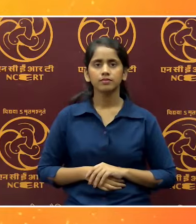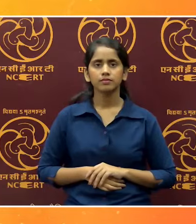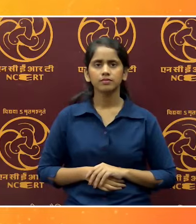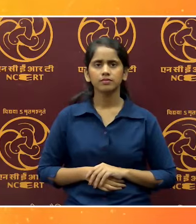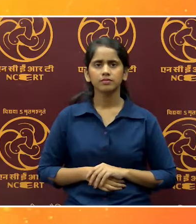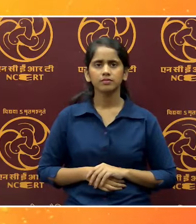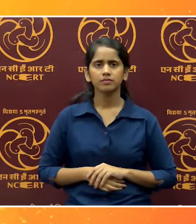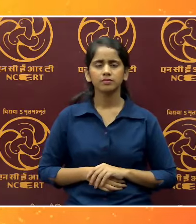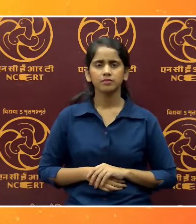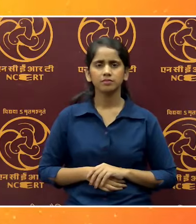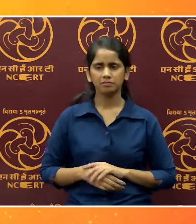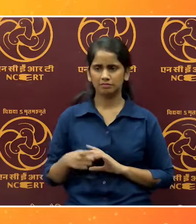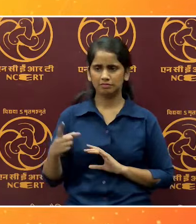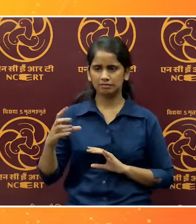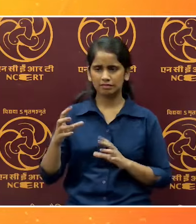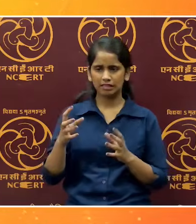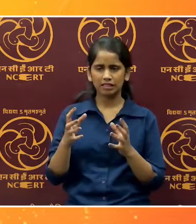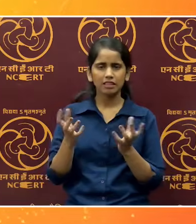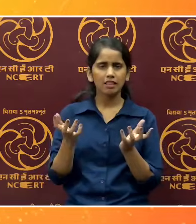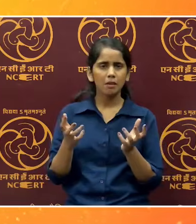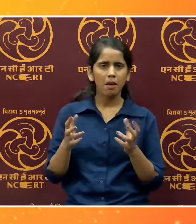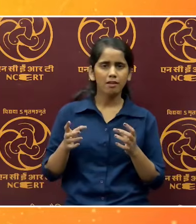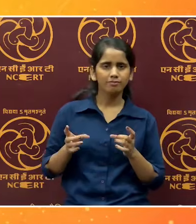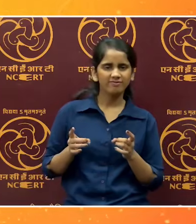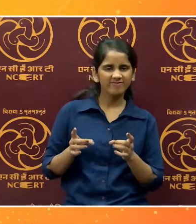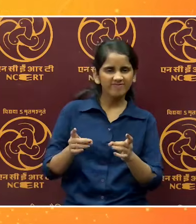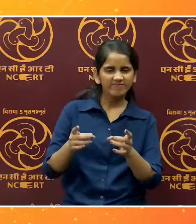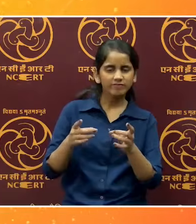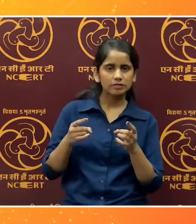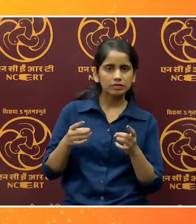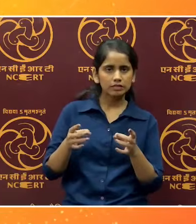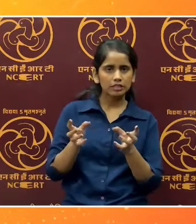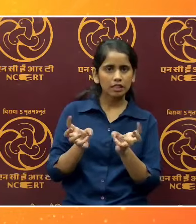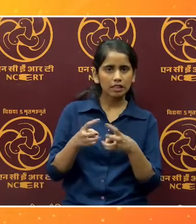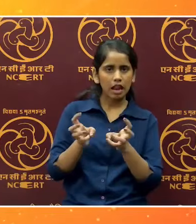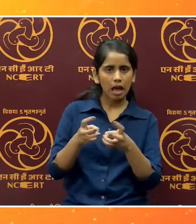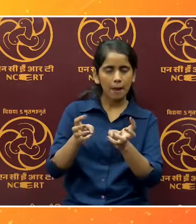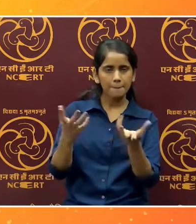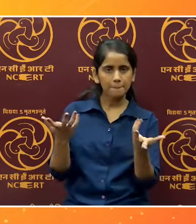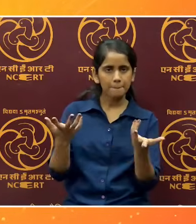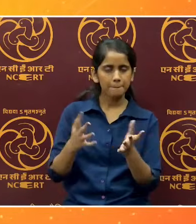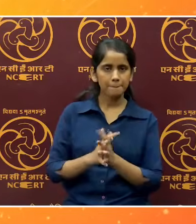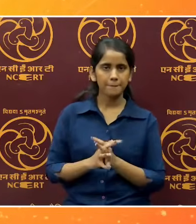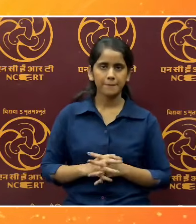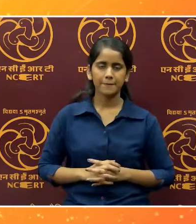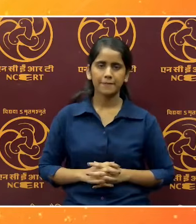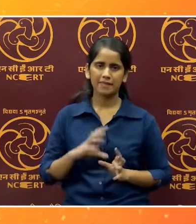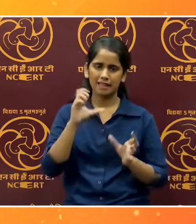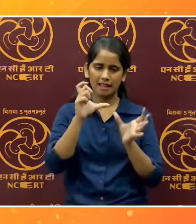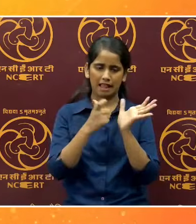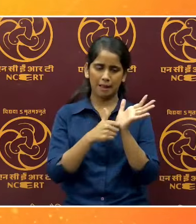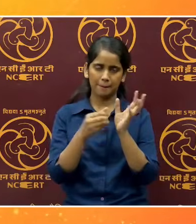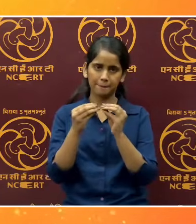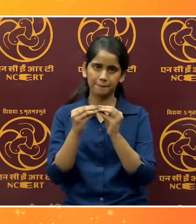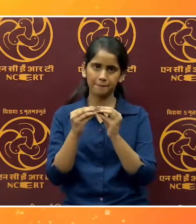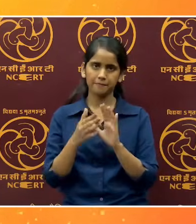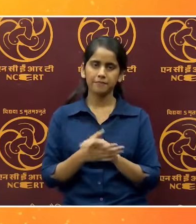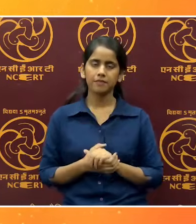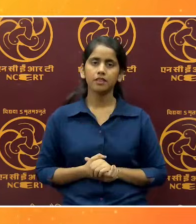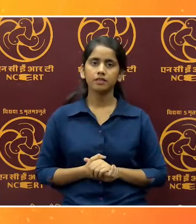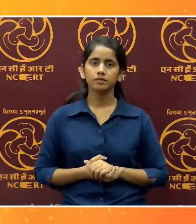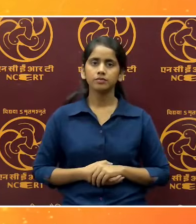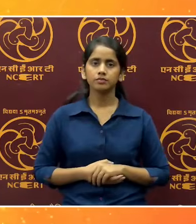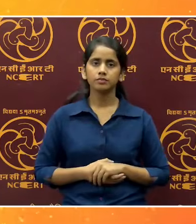Is that a crab? Yes, there is a crab. You can feel it. I can,